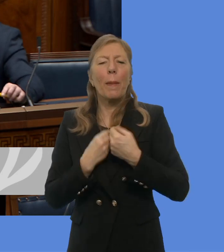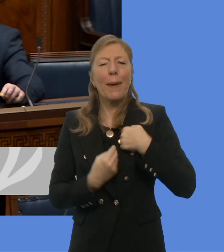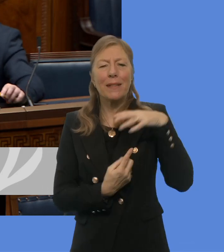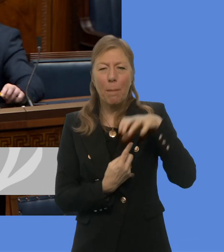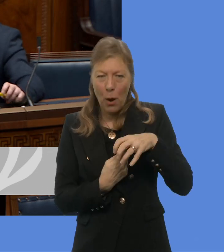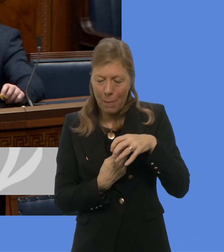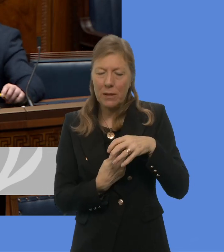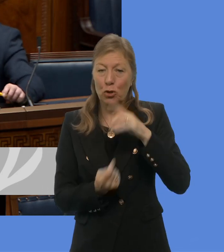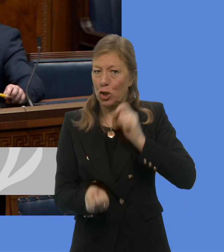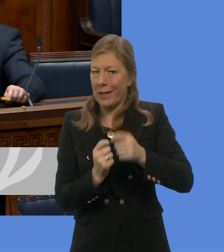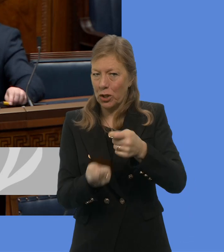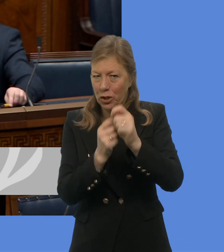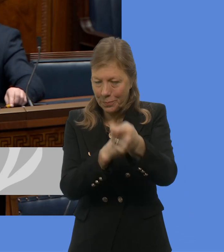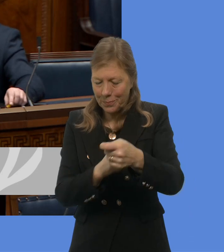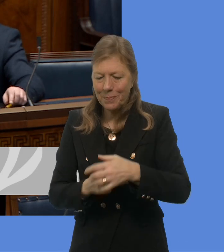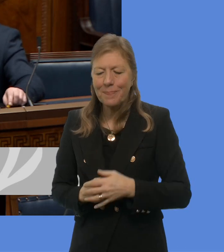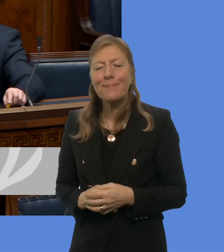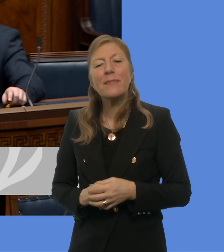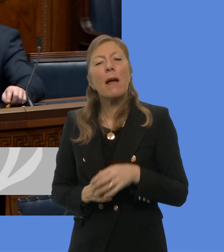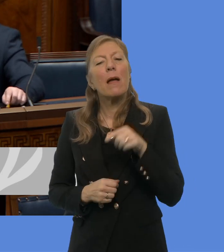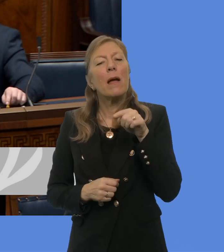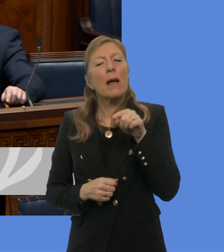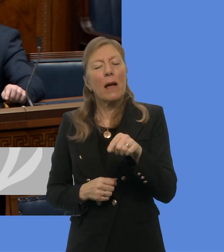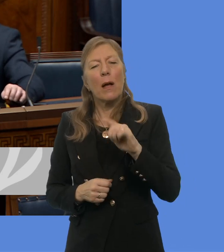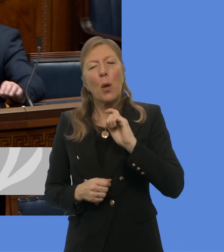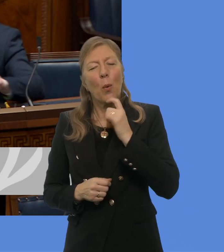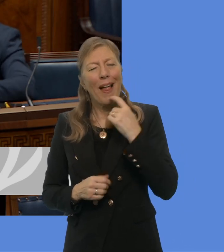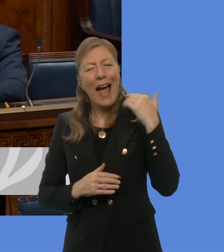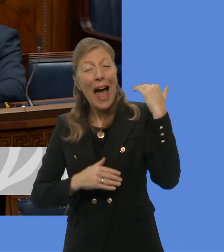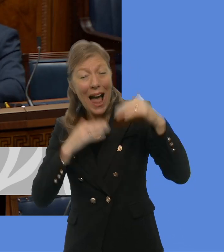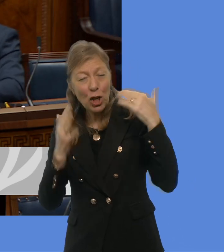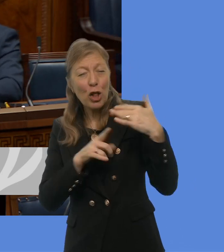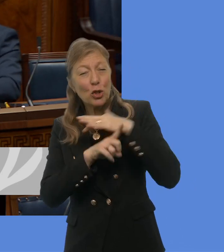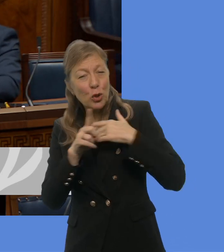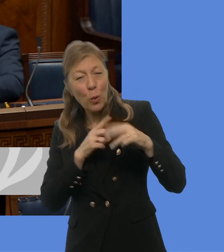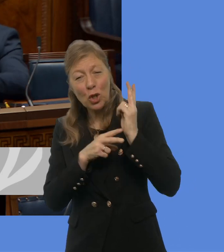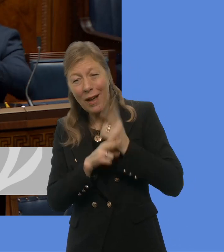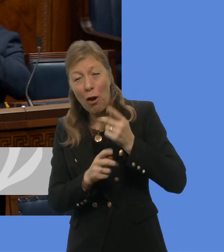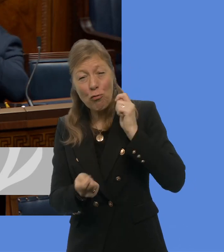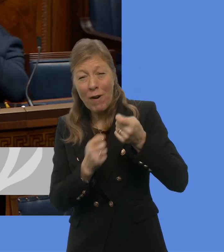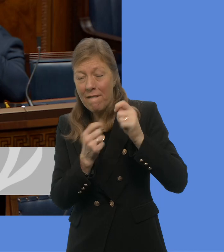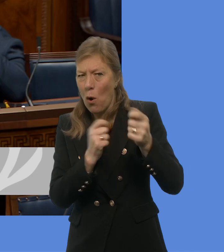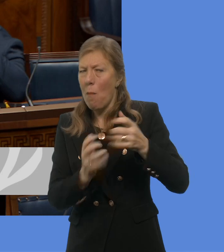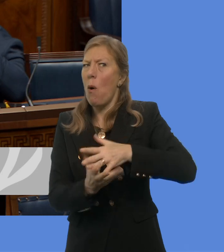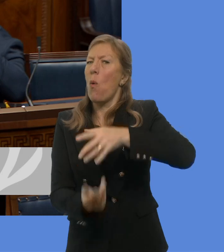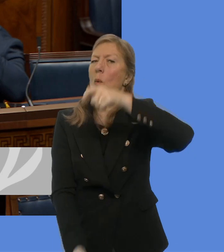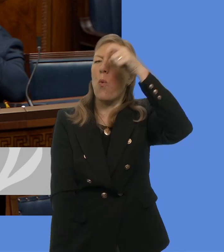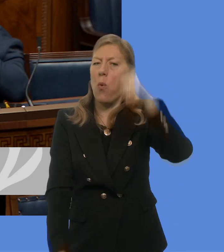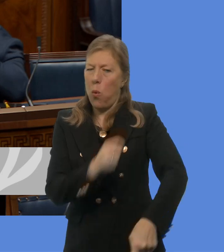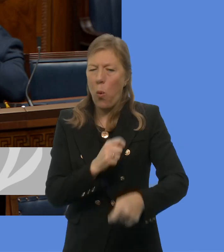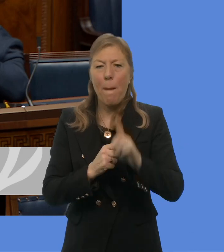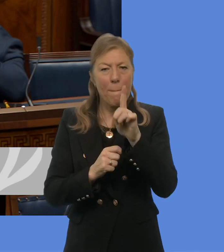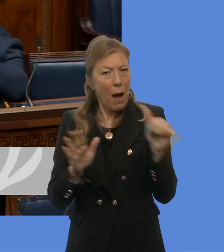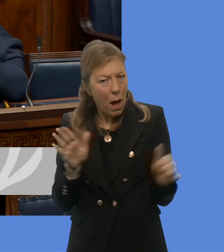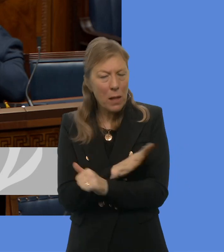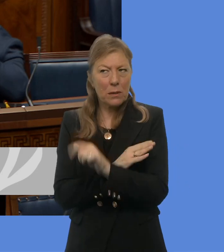cross-sectoral leadership which is going to be critical to adult social care reform. And while it's expected that full reform of the scale